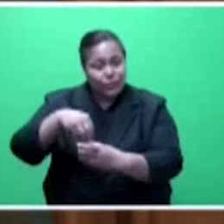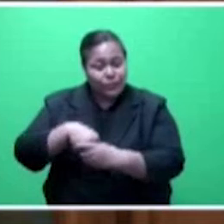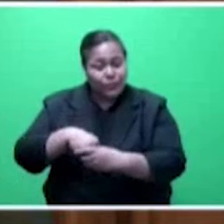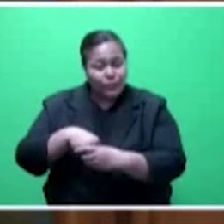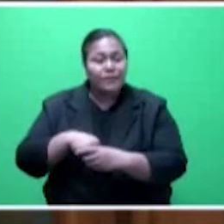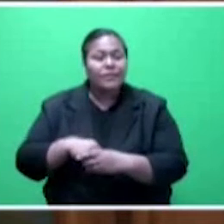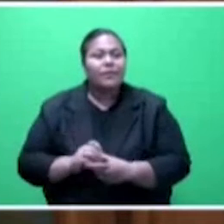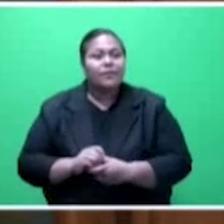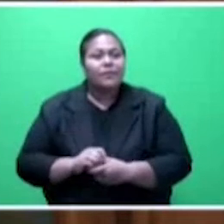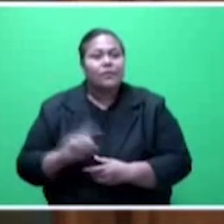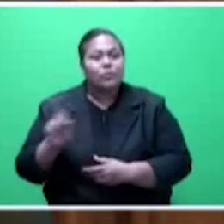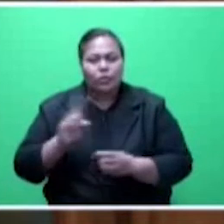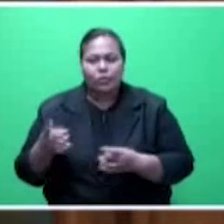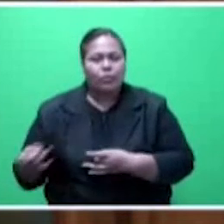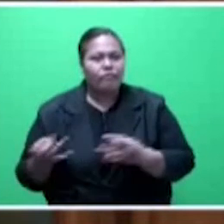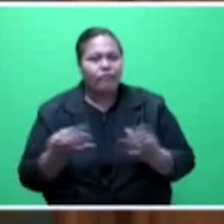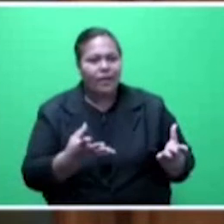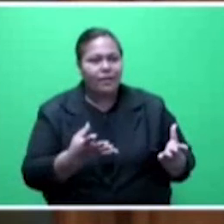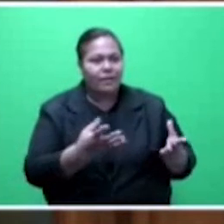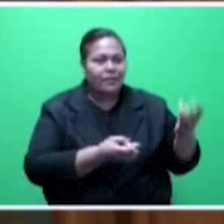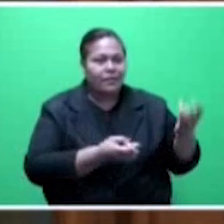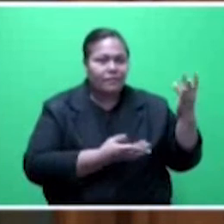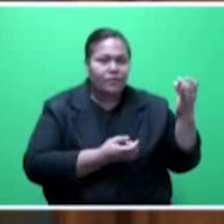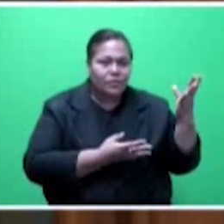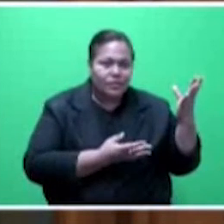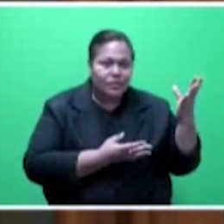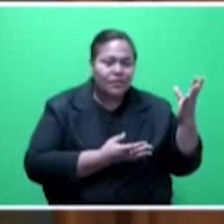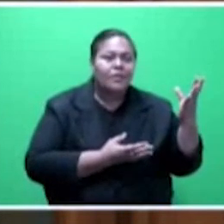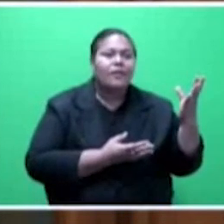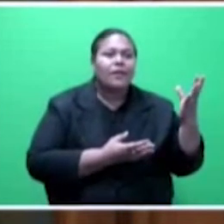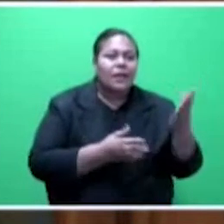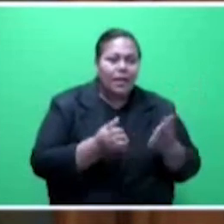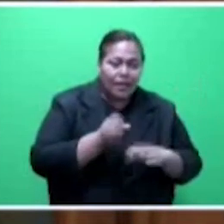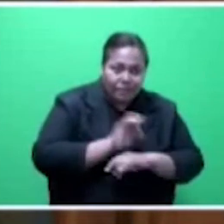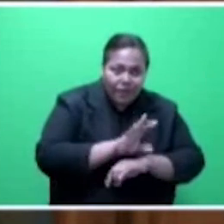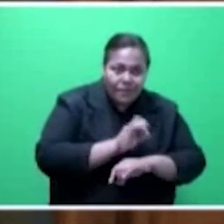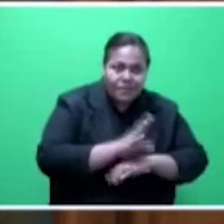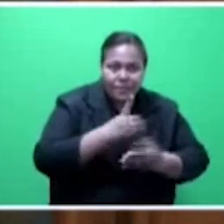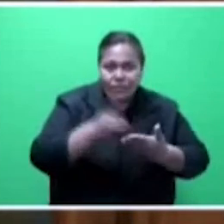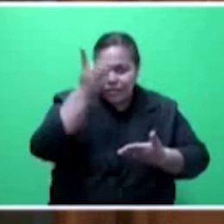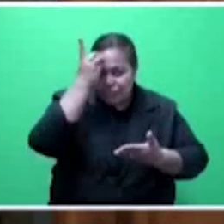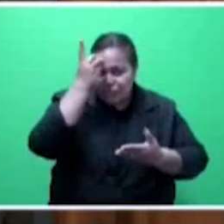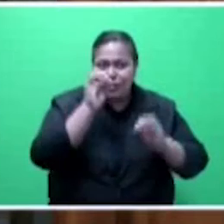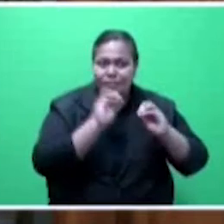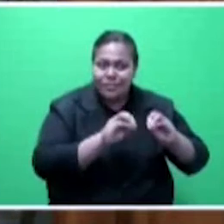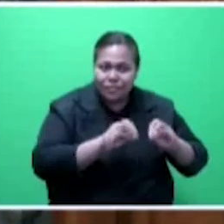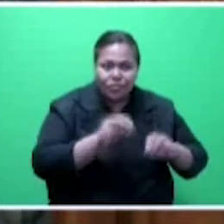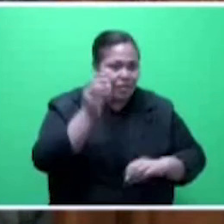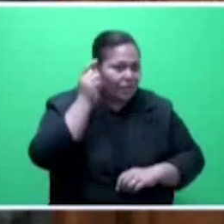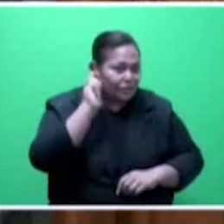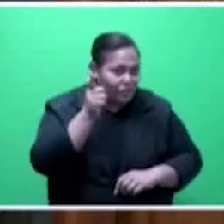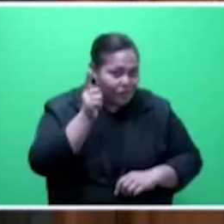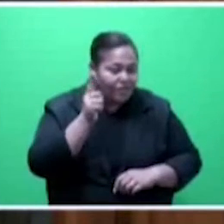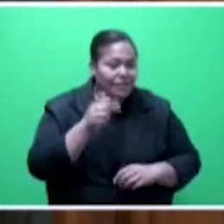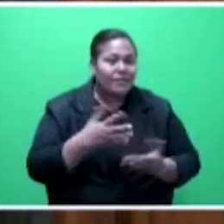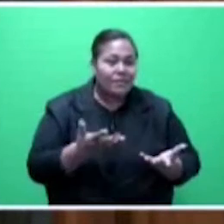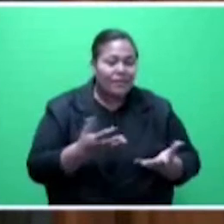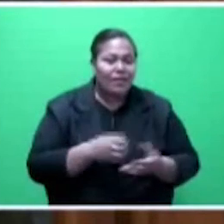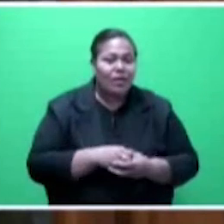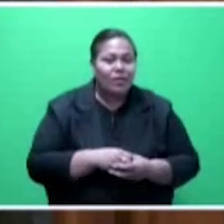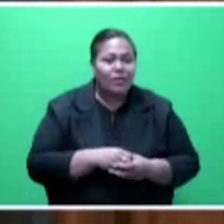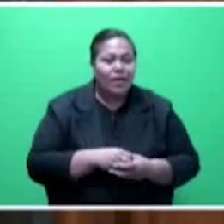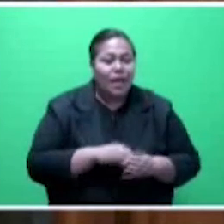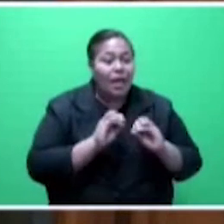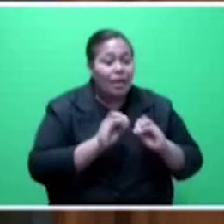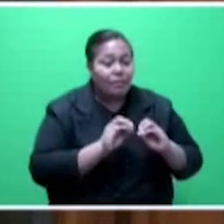includes providing information, advice, education, and training to employer and worker group